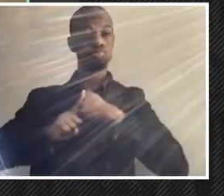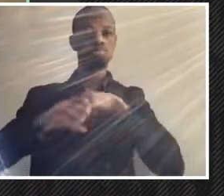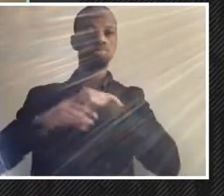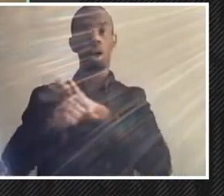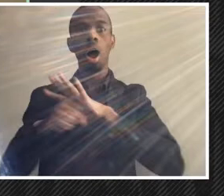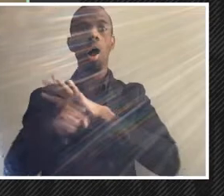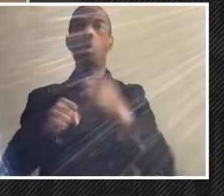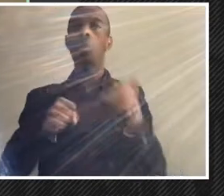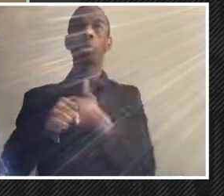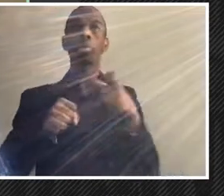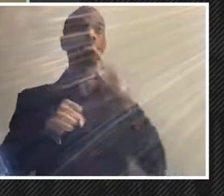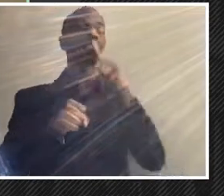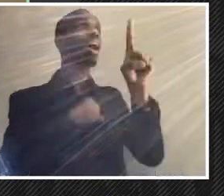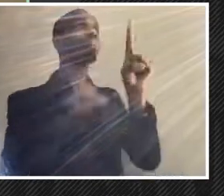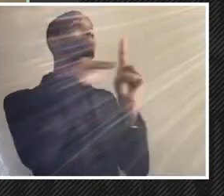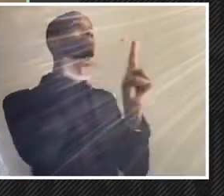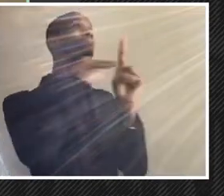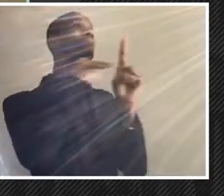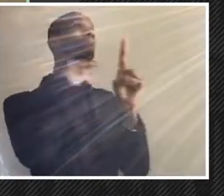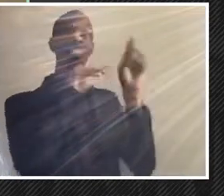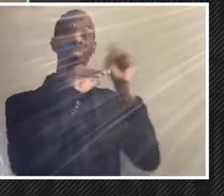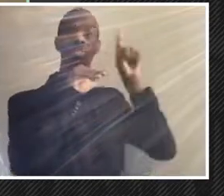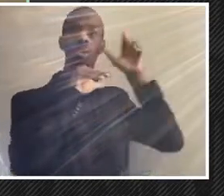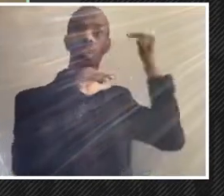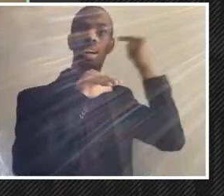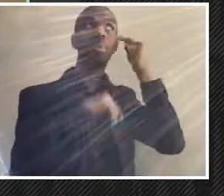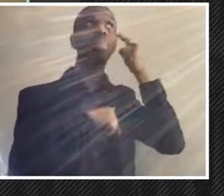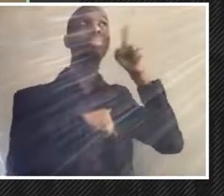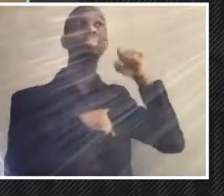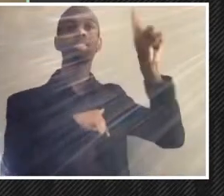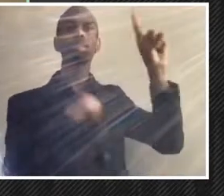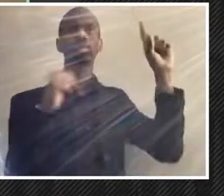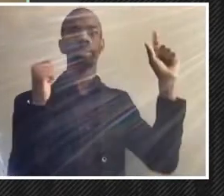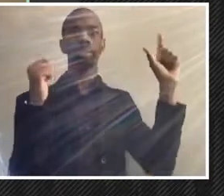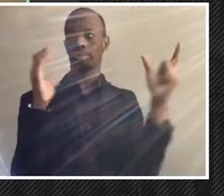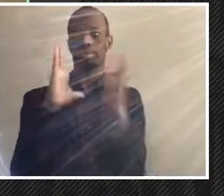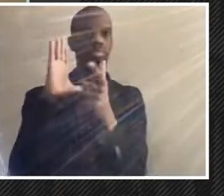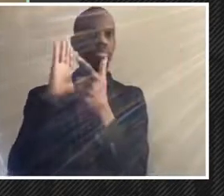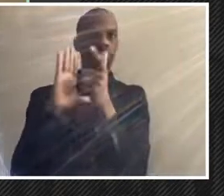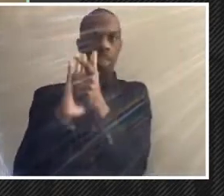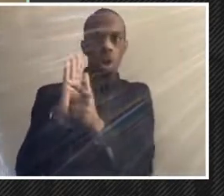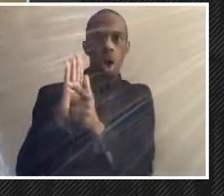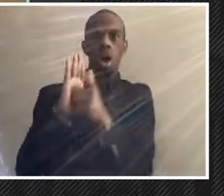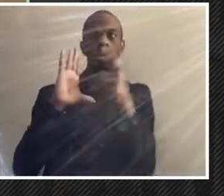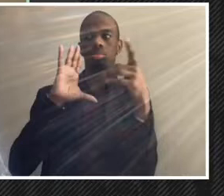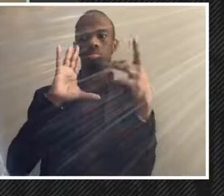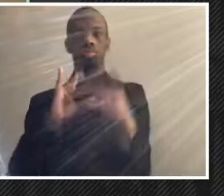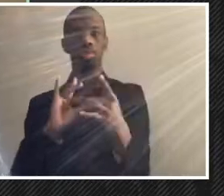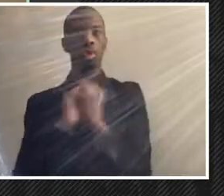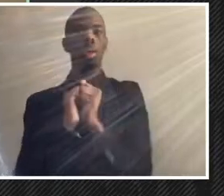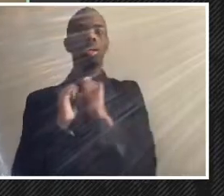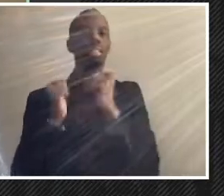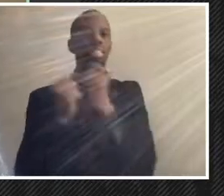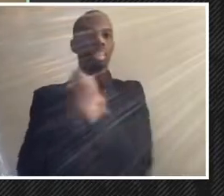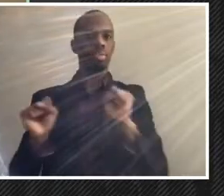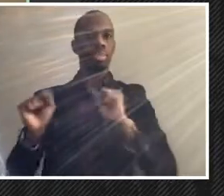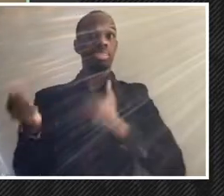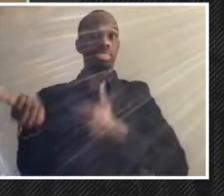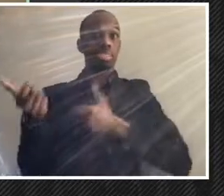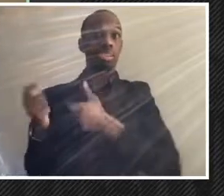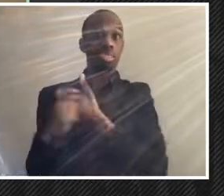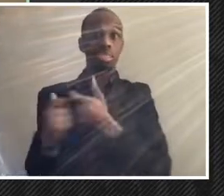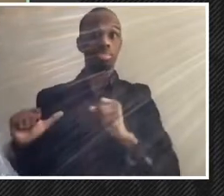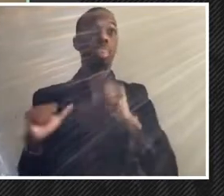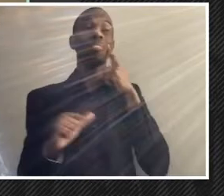safety measures for decades. And unfortunately, the more time that goes by and the deeper our political divisions become,